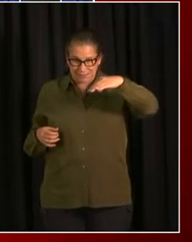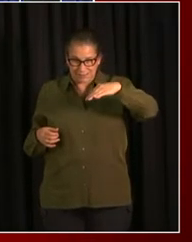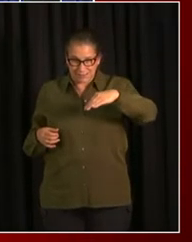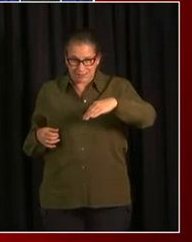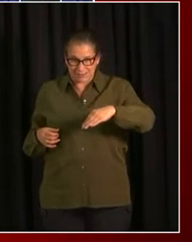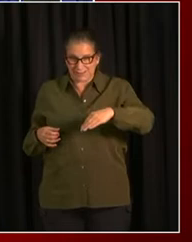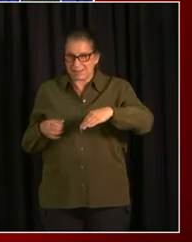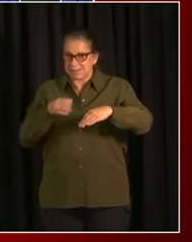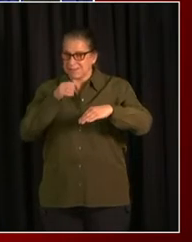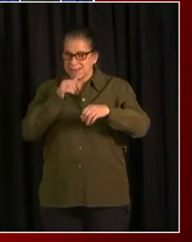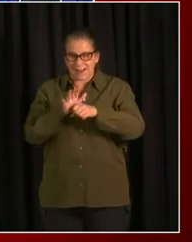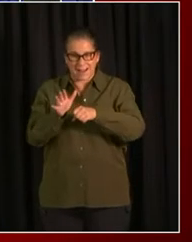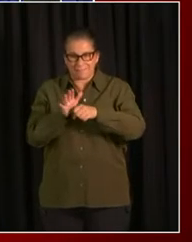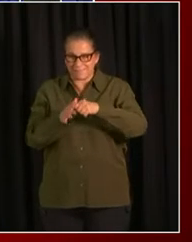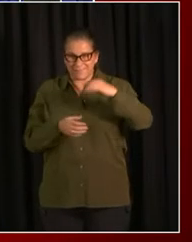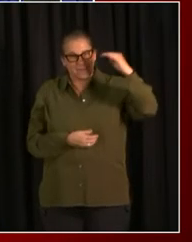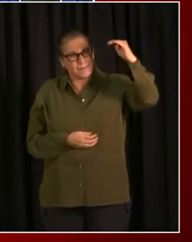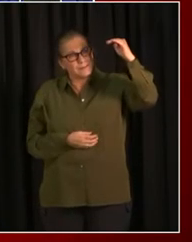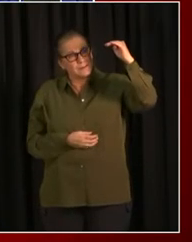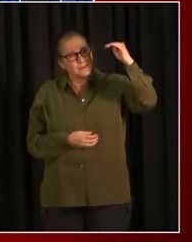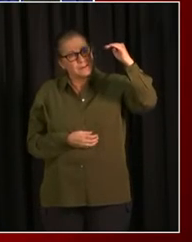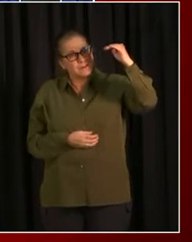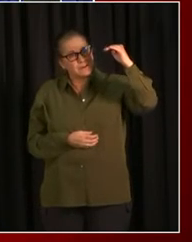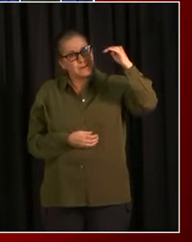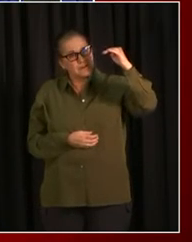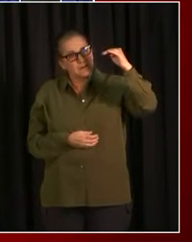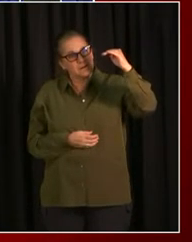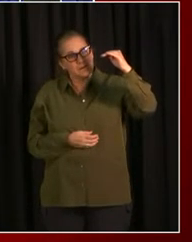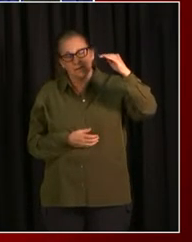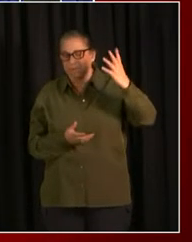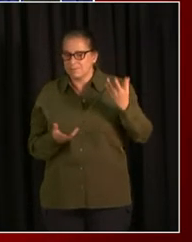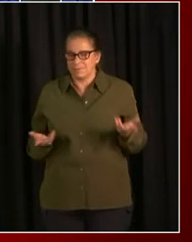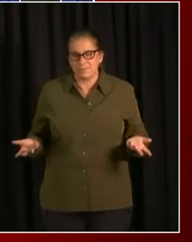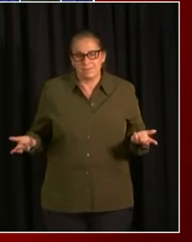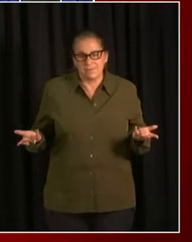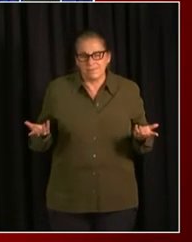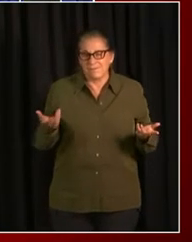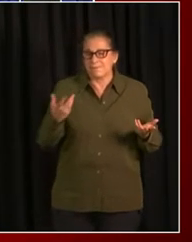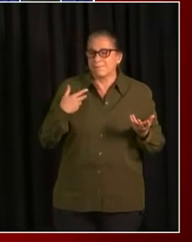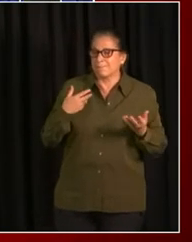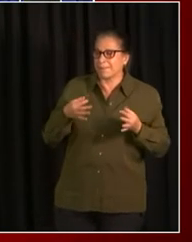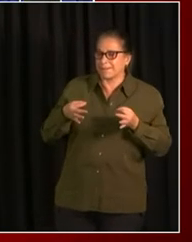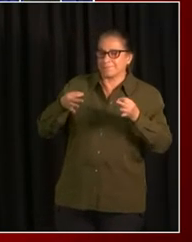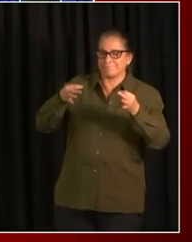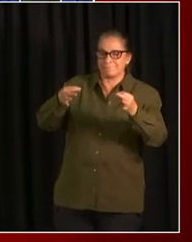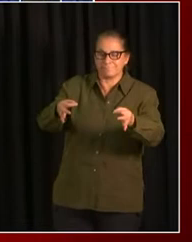the moving target as information about the prevalence of the virus changes.